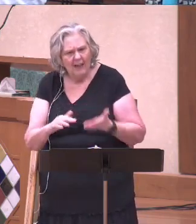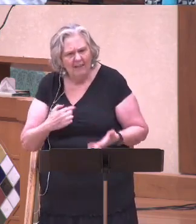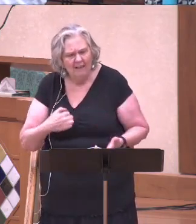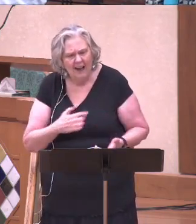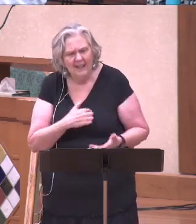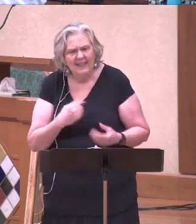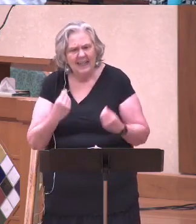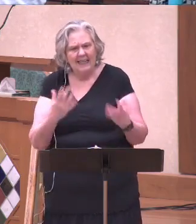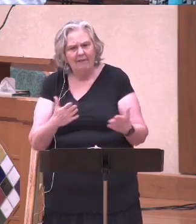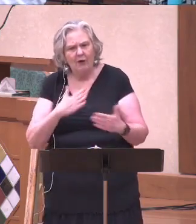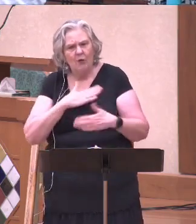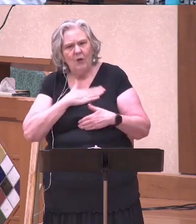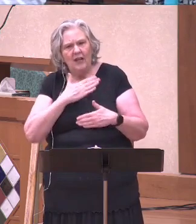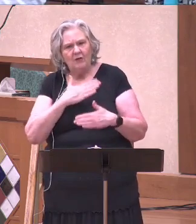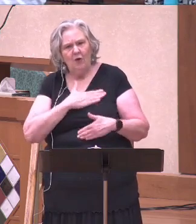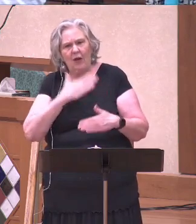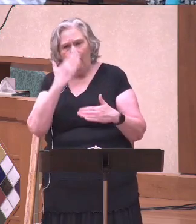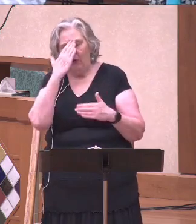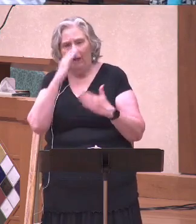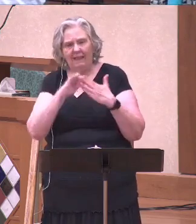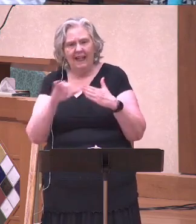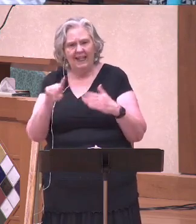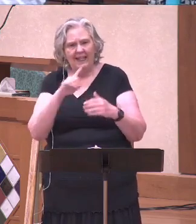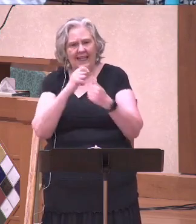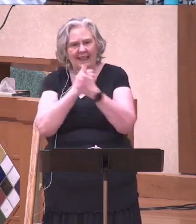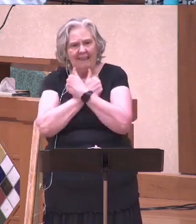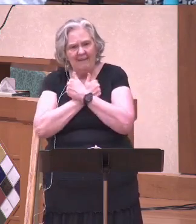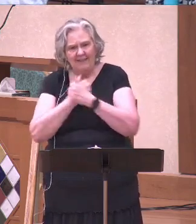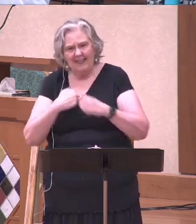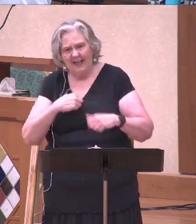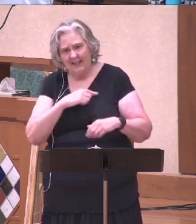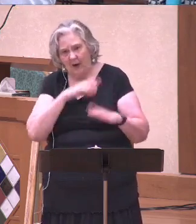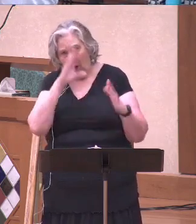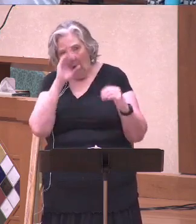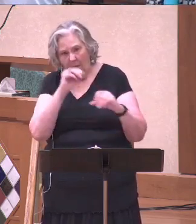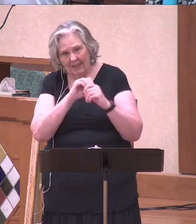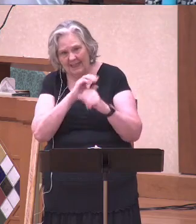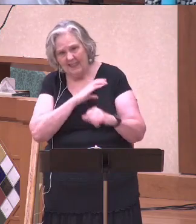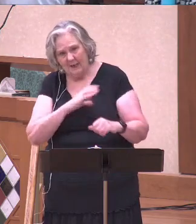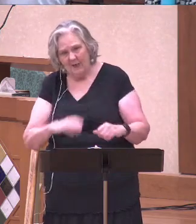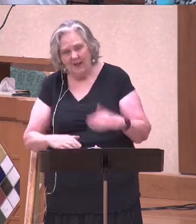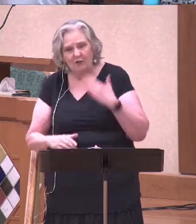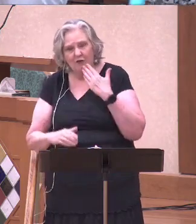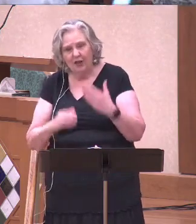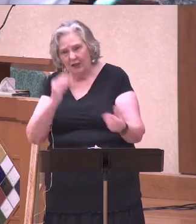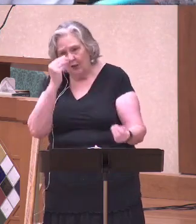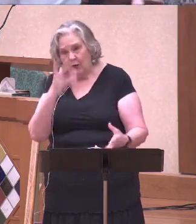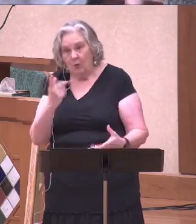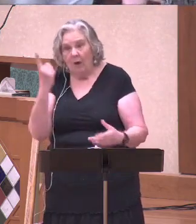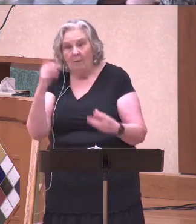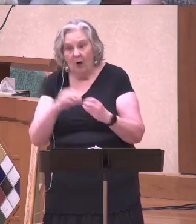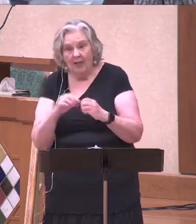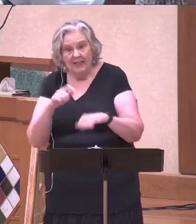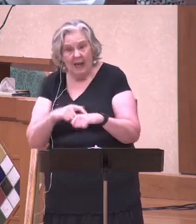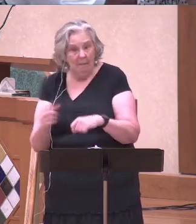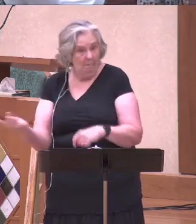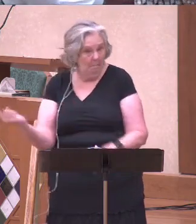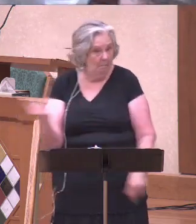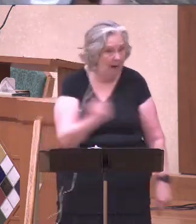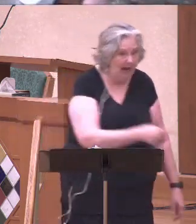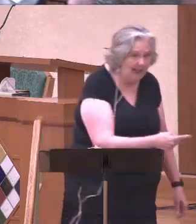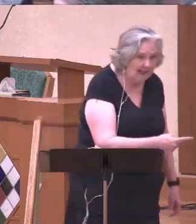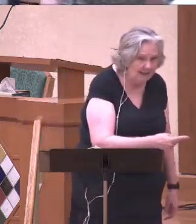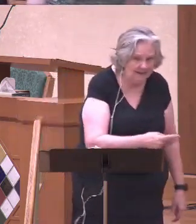great joy in knowing He loves us. So our hope is in Christ, and that's the good news. So one more time, we're going to go over the hurdles back. Here we go,